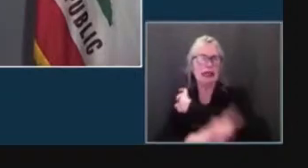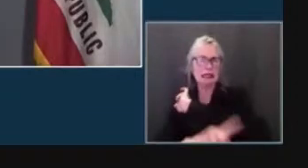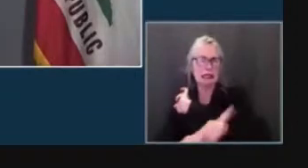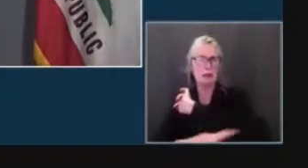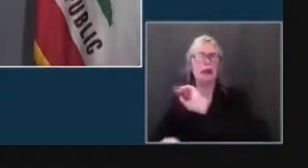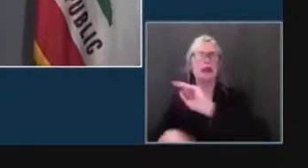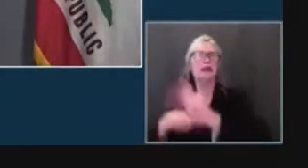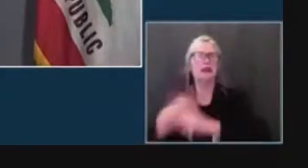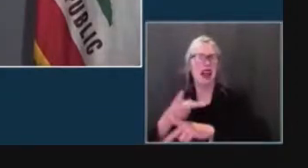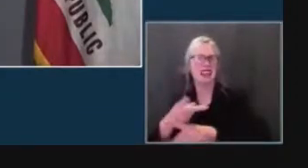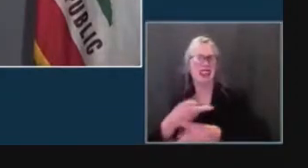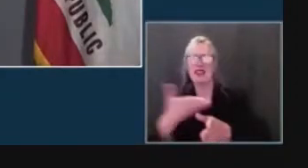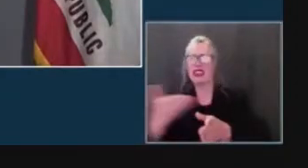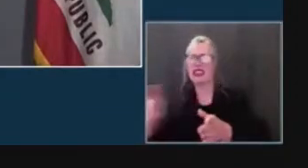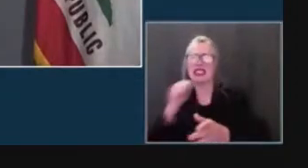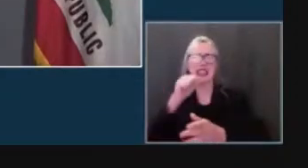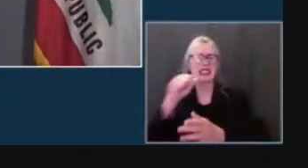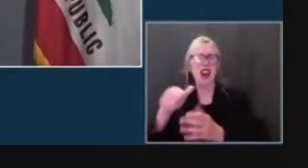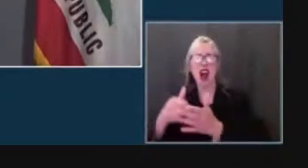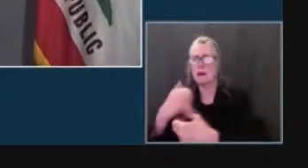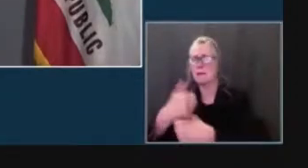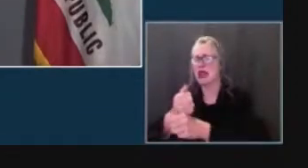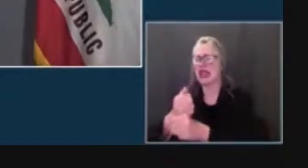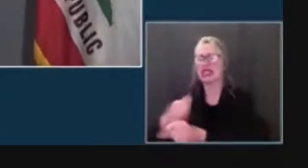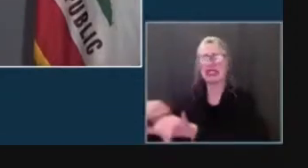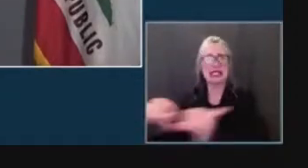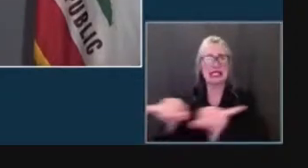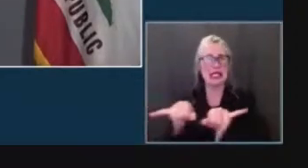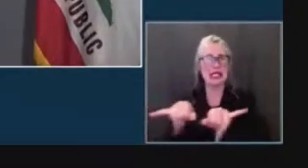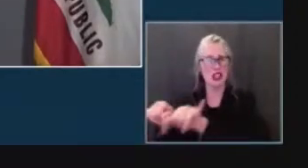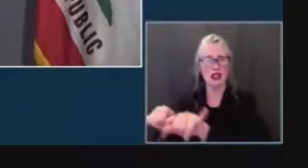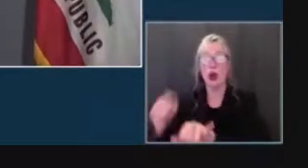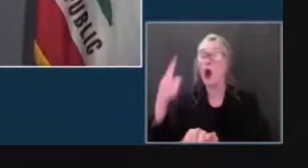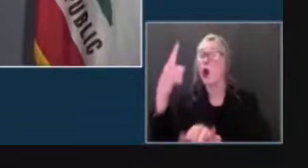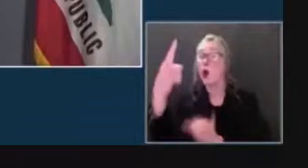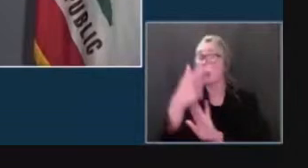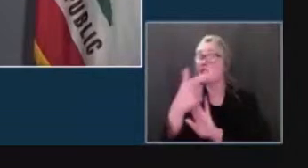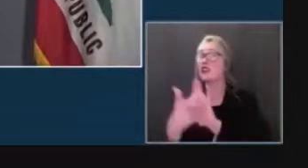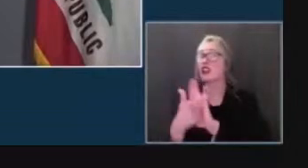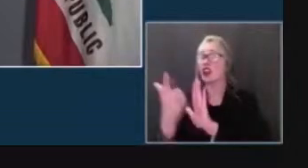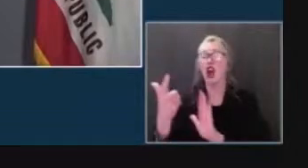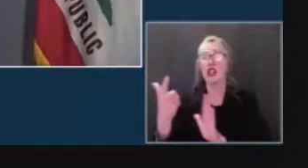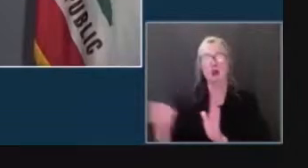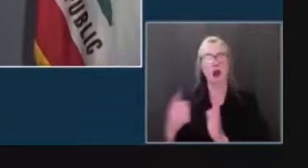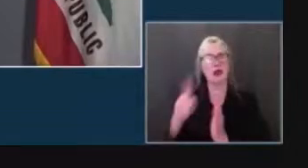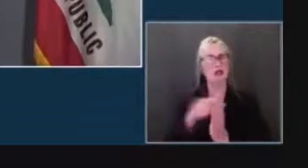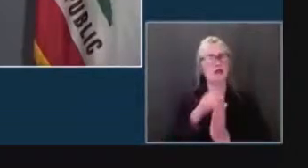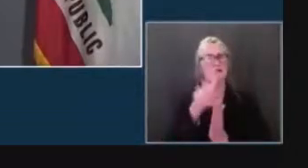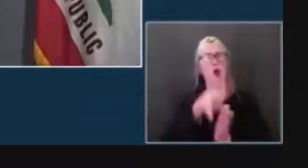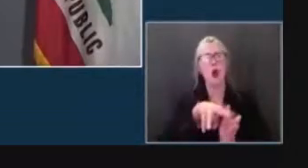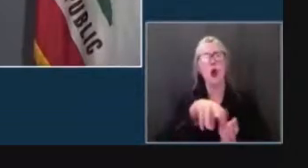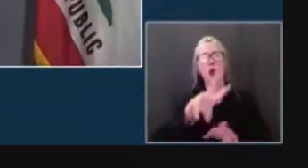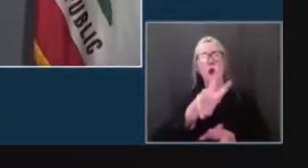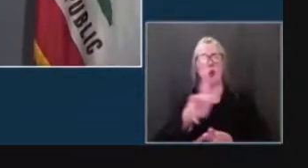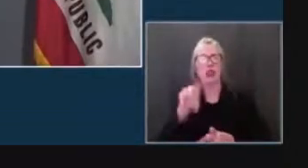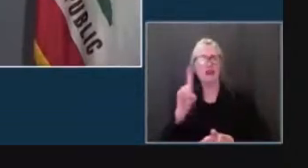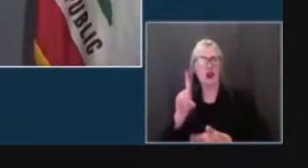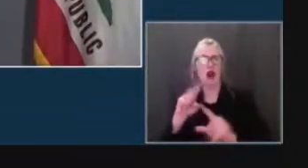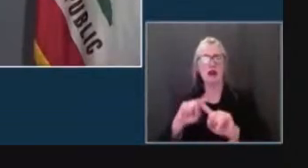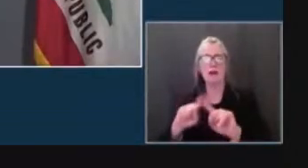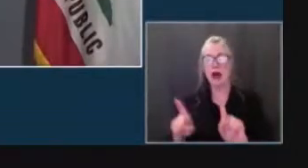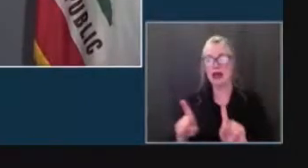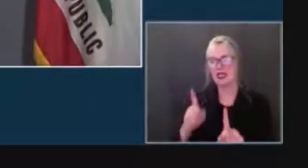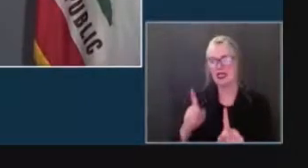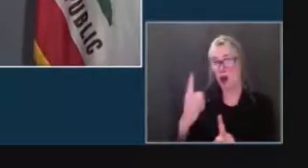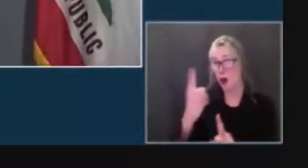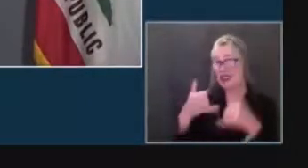other one is still gathering signatures. Whether it qualifies this year is still yet to be determined, but one thing we know for sure is that